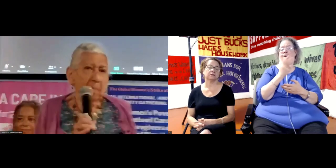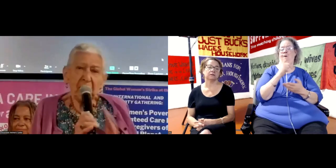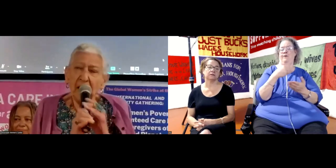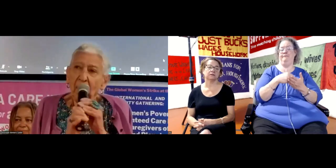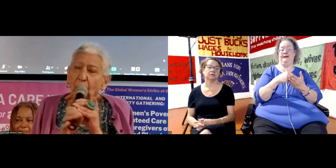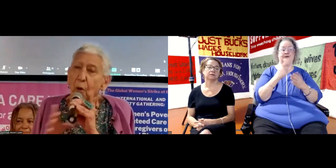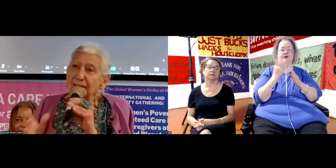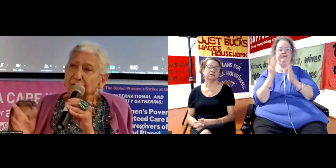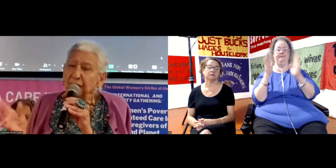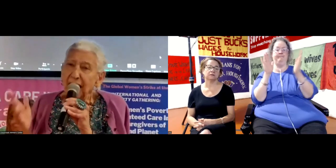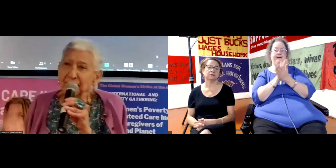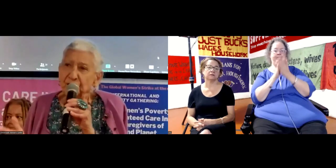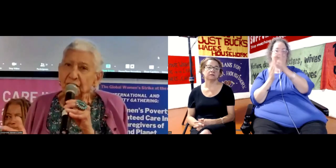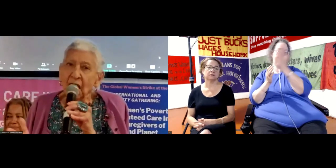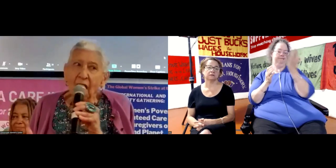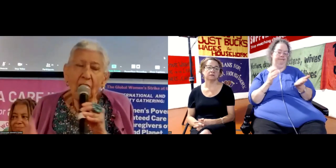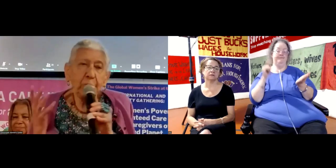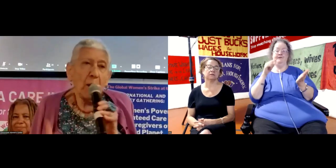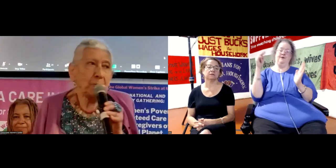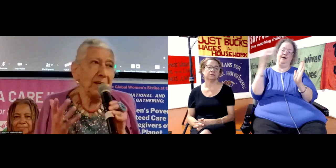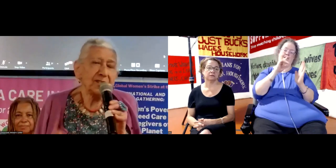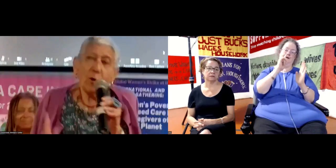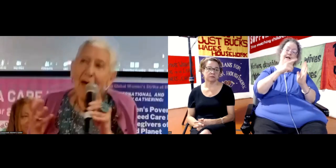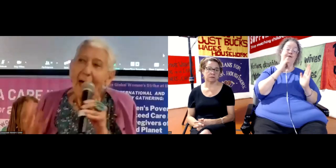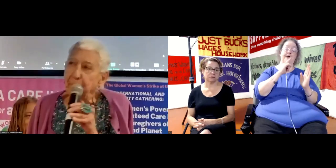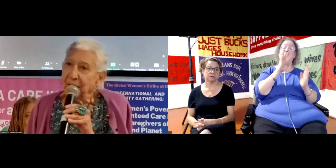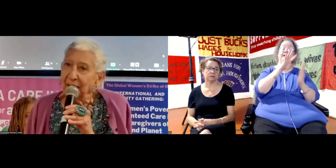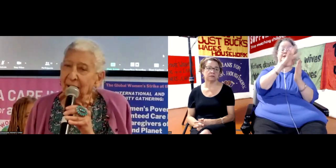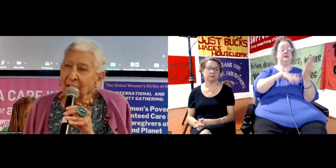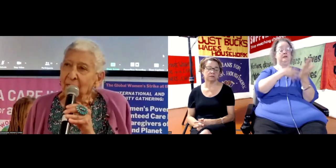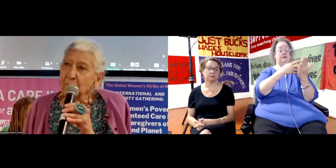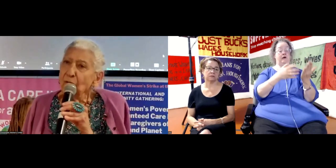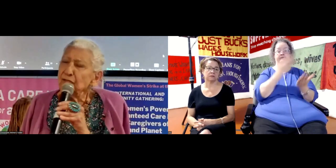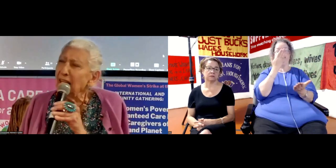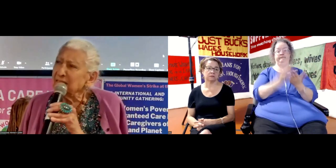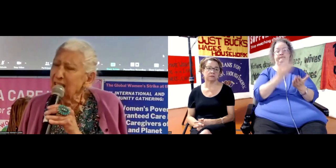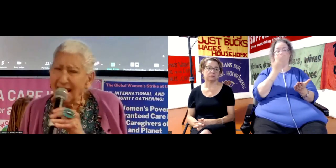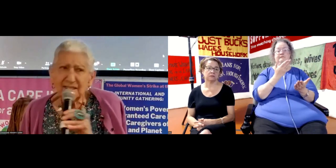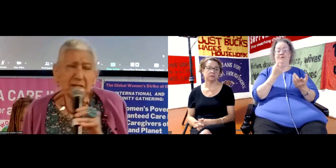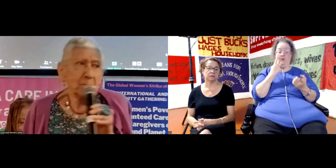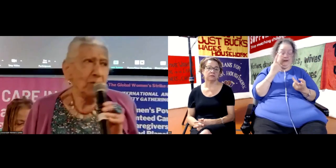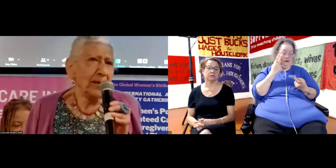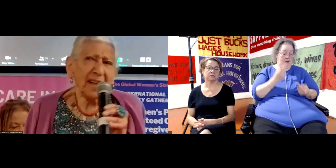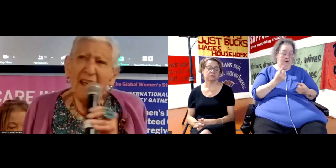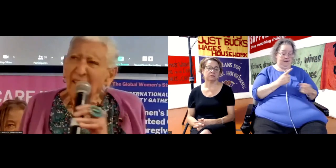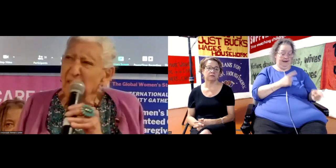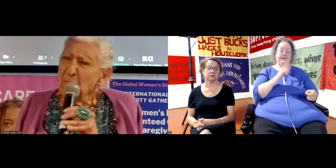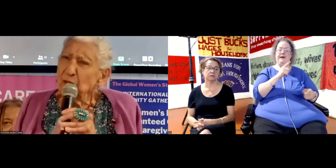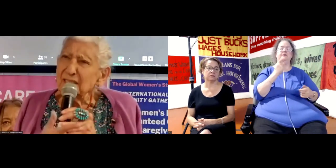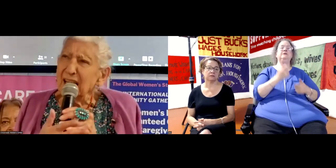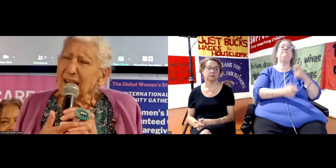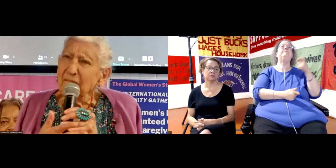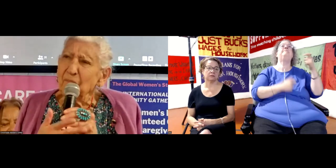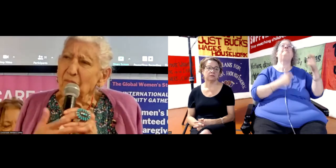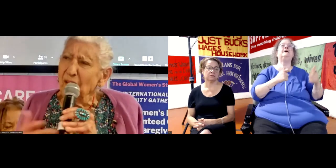example, a quantification of what we saw happening, the most fantastic movement.